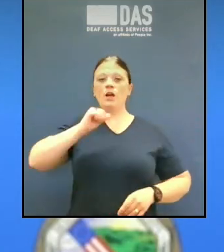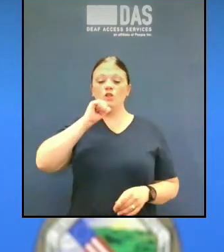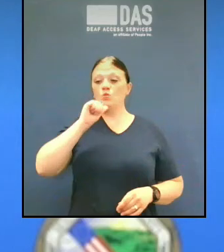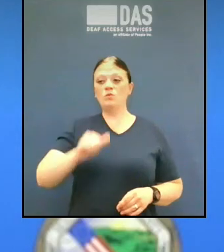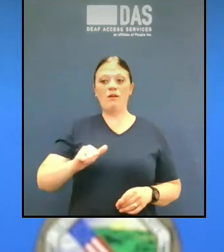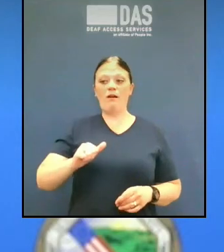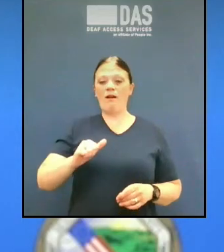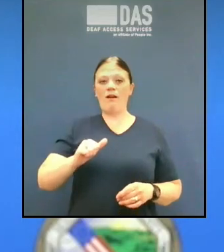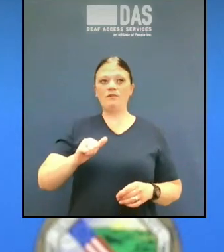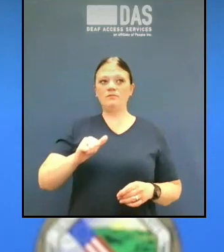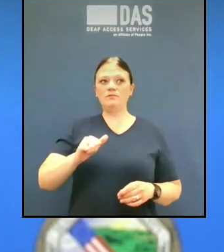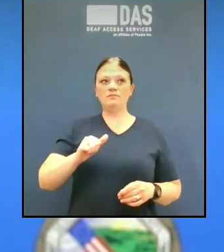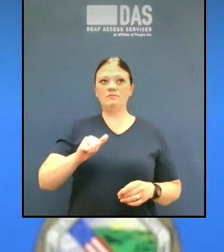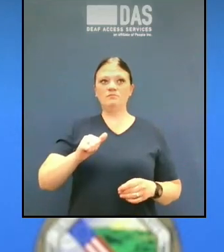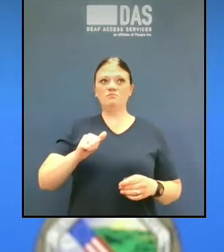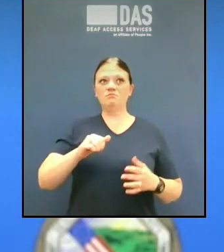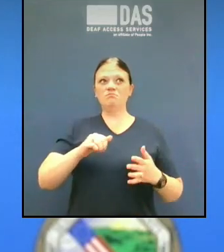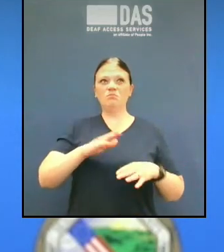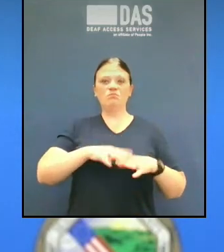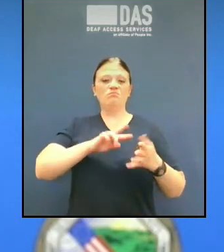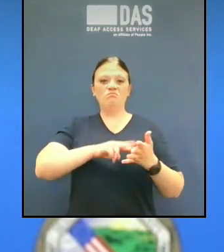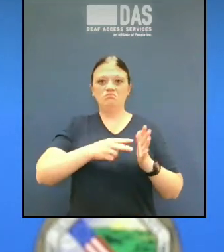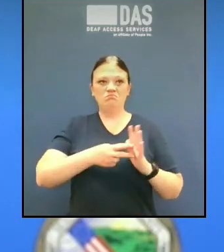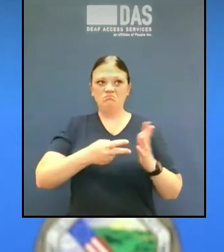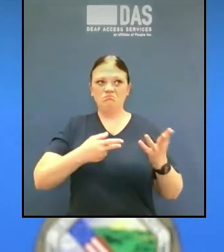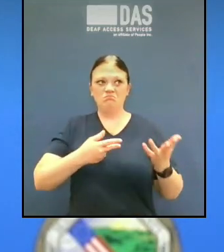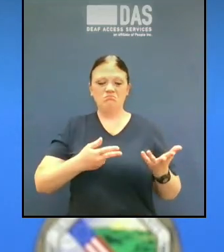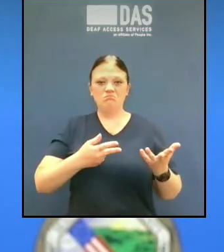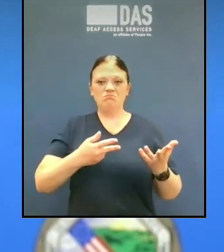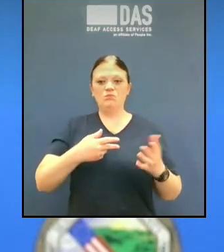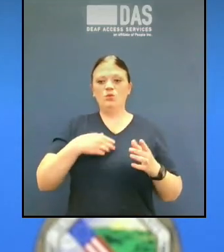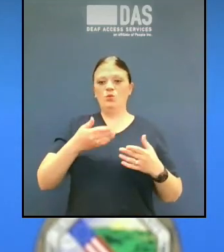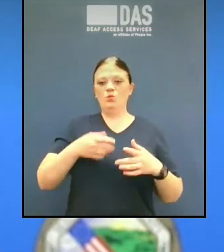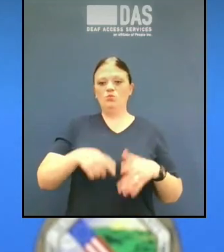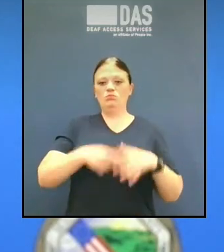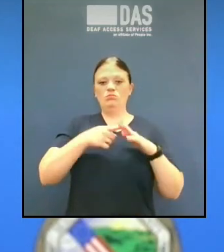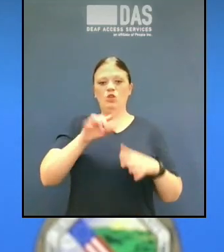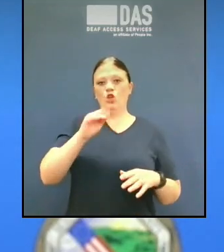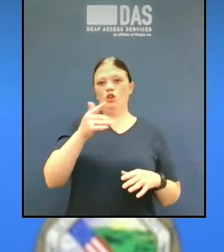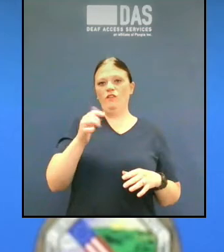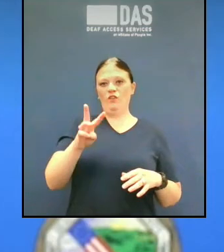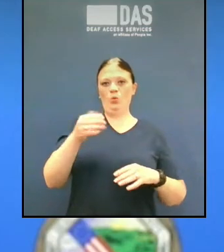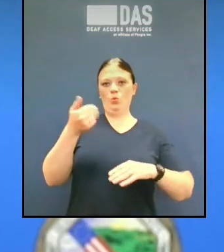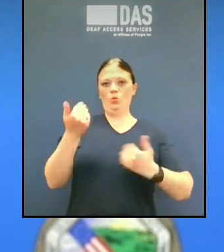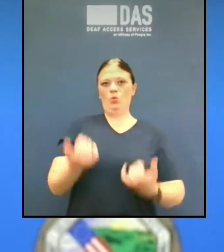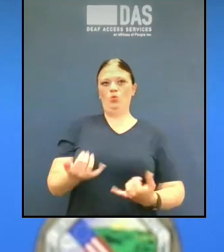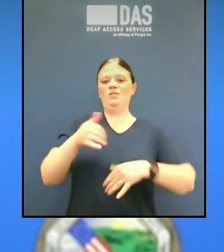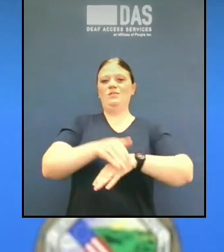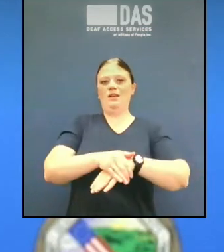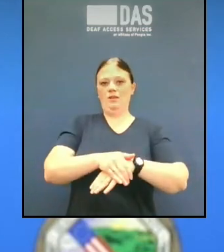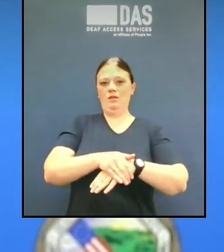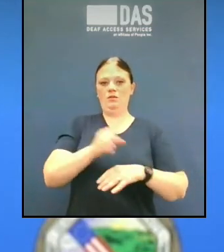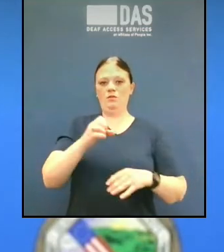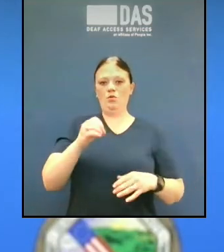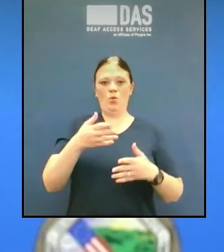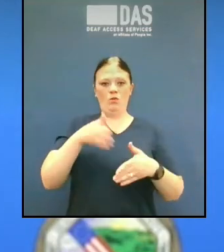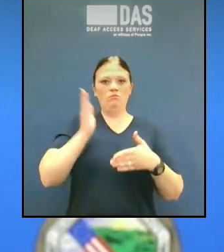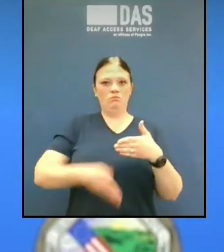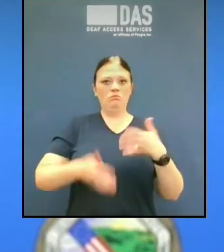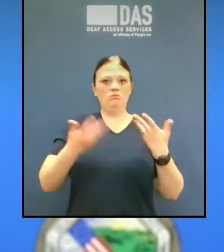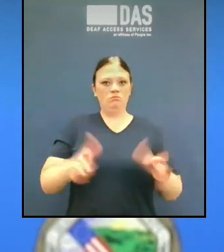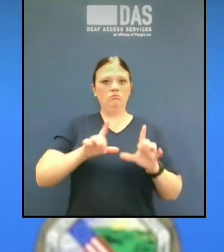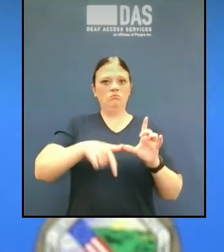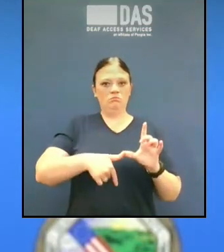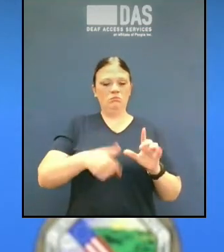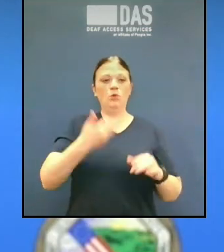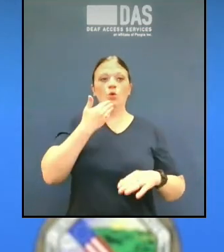to implement a curfew tonight. So if people are wondering what the status of the curfews are, they are ended. We had a